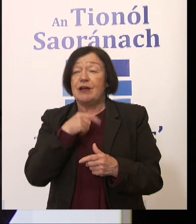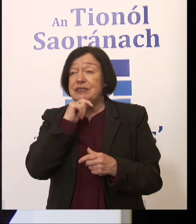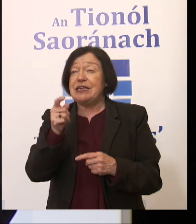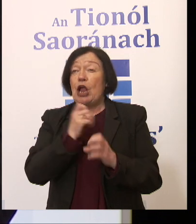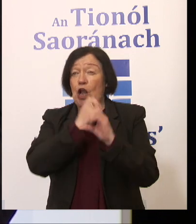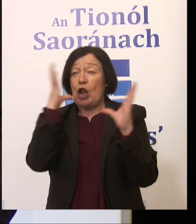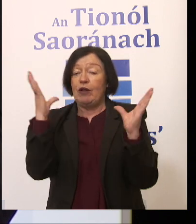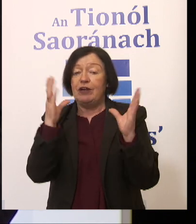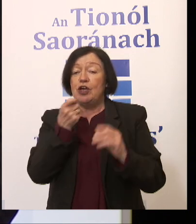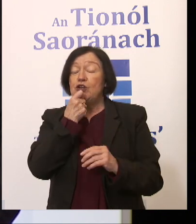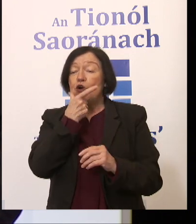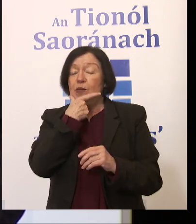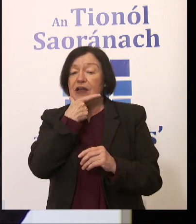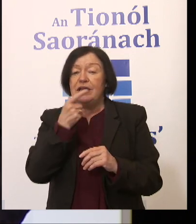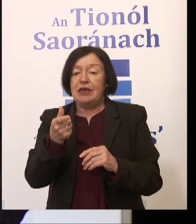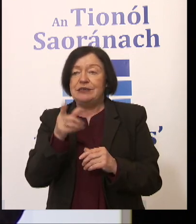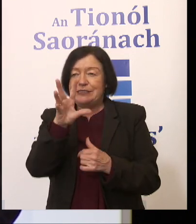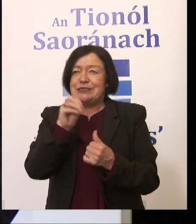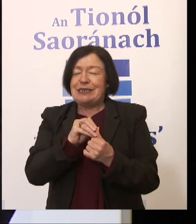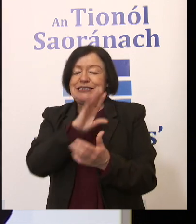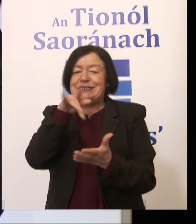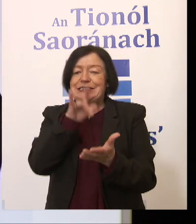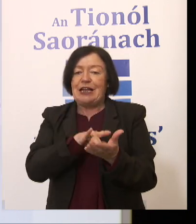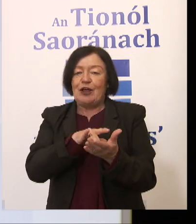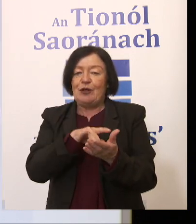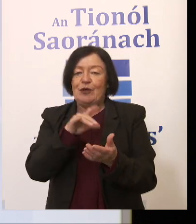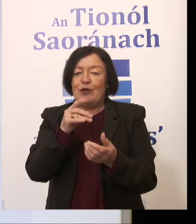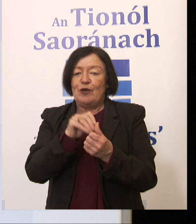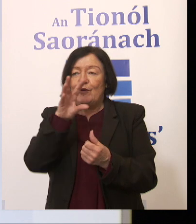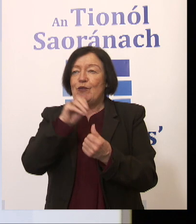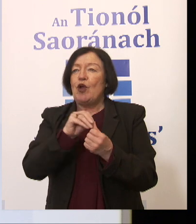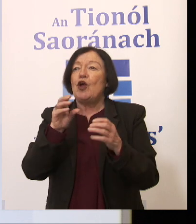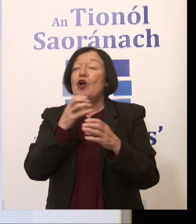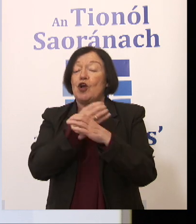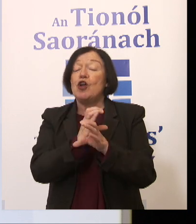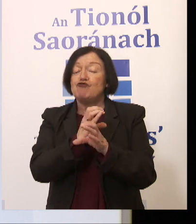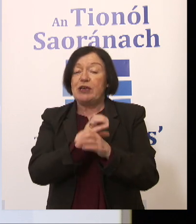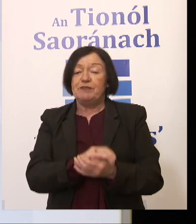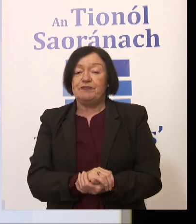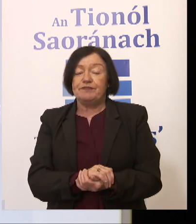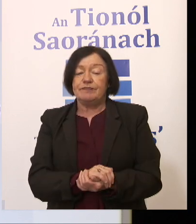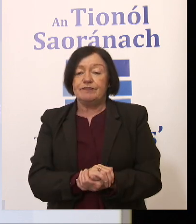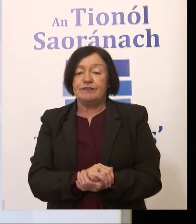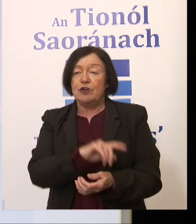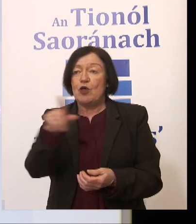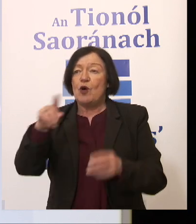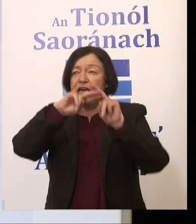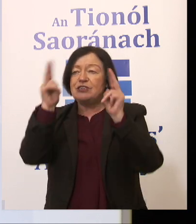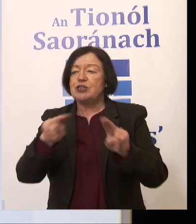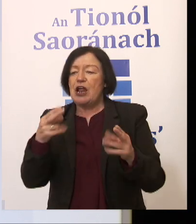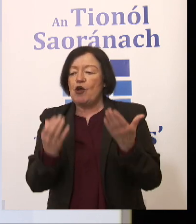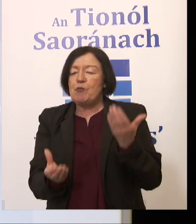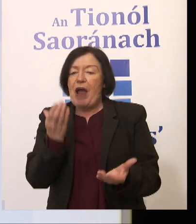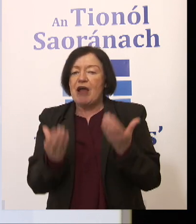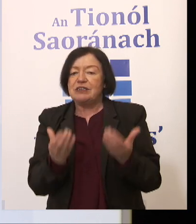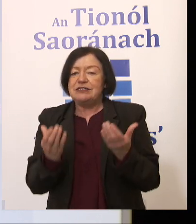obvious. Dublin is a unique city within a unique country, and I suppose while those international comparisons,